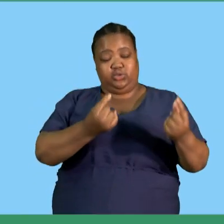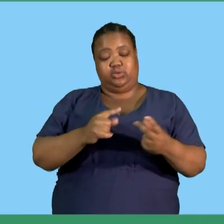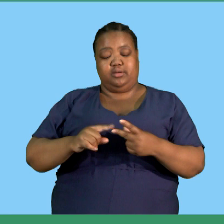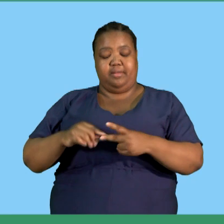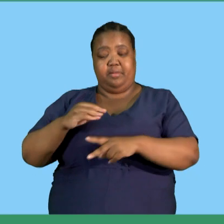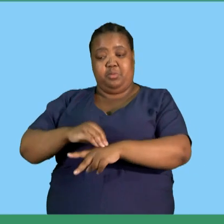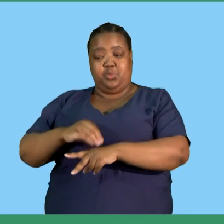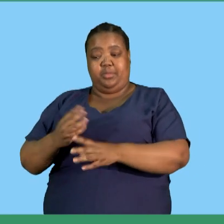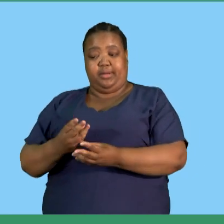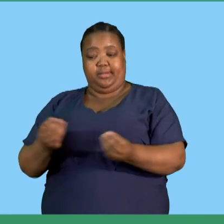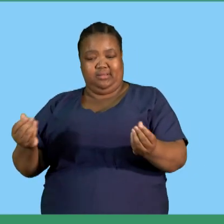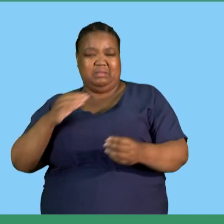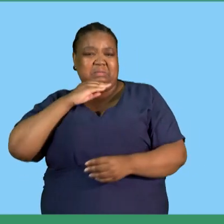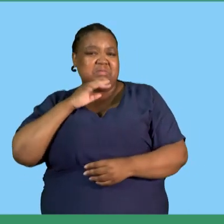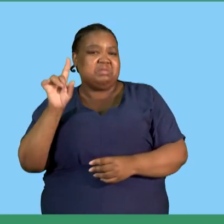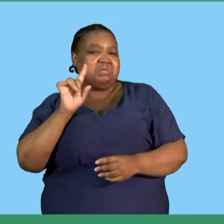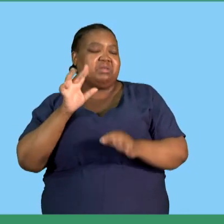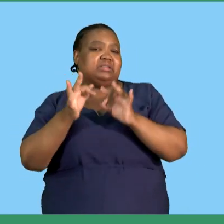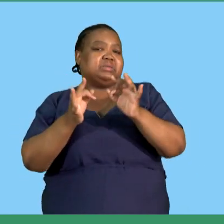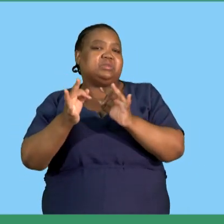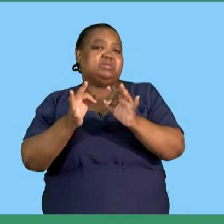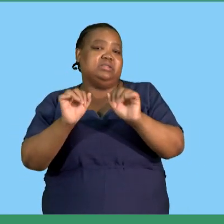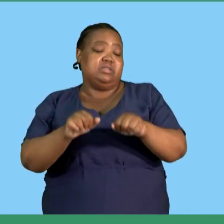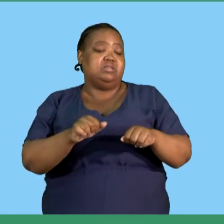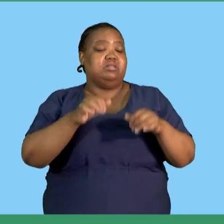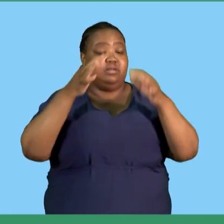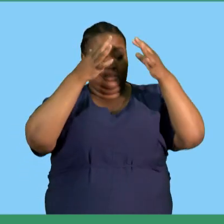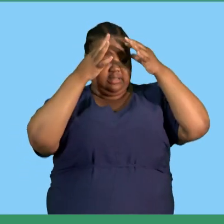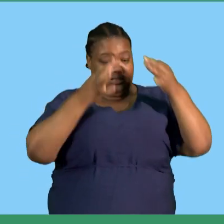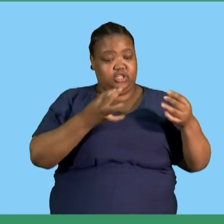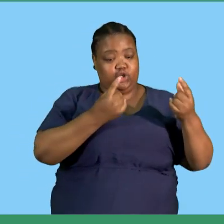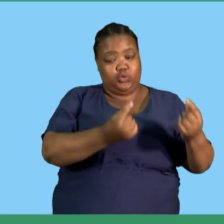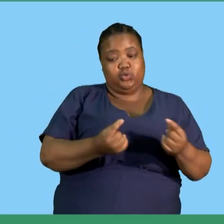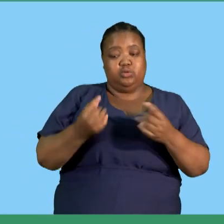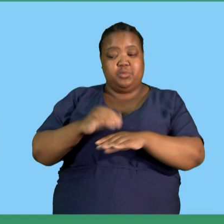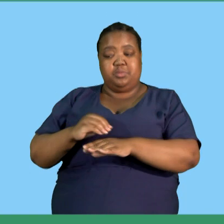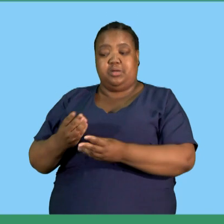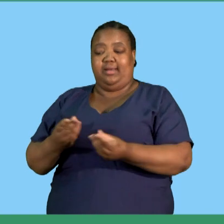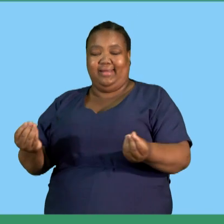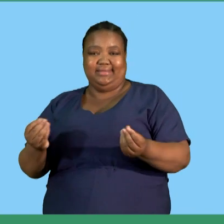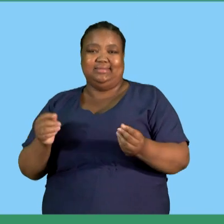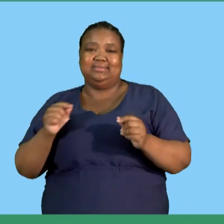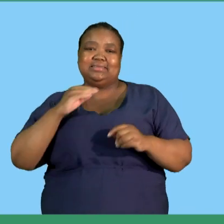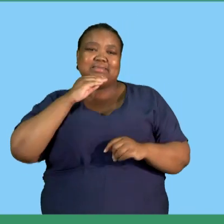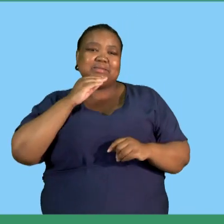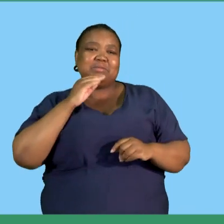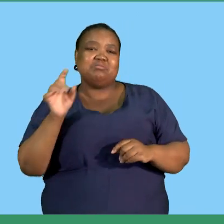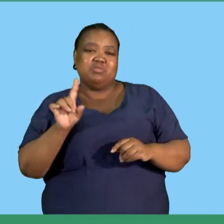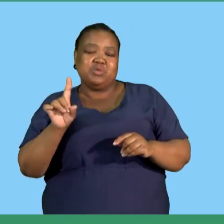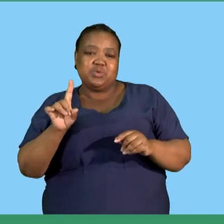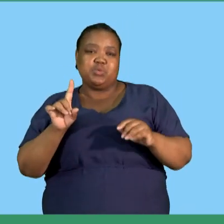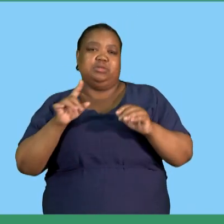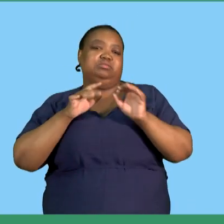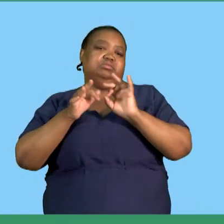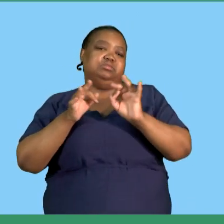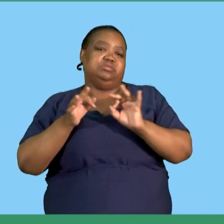it, and then we did the differences between decision making and problem solving. We did the problem solving steps, we did the problem